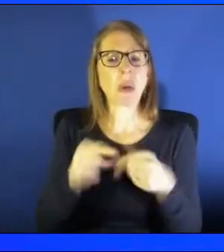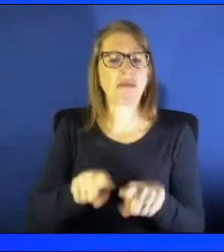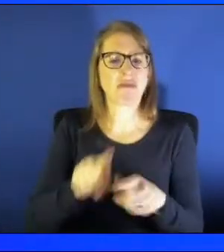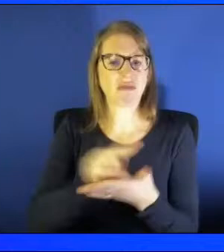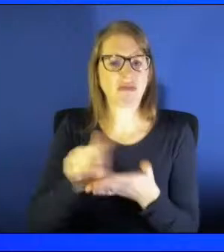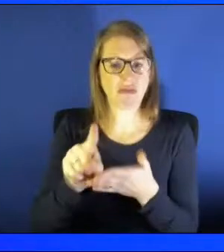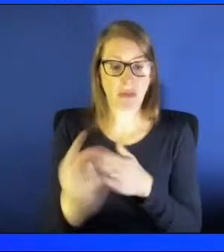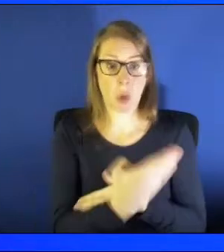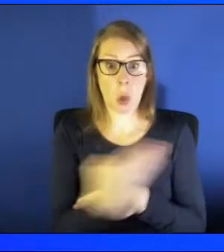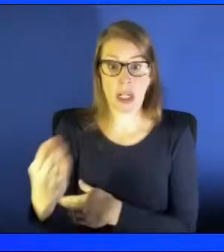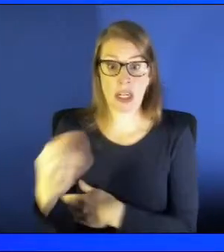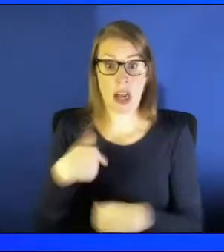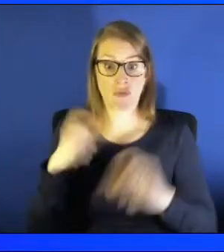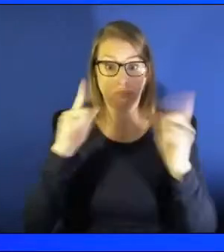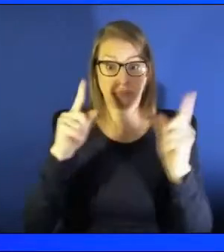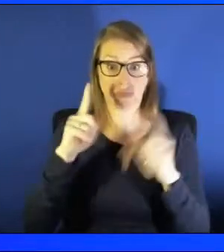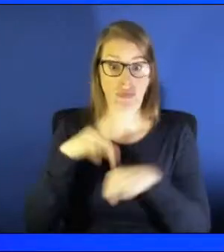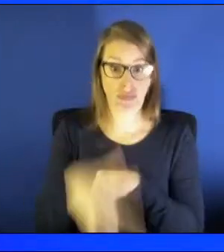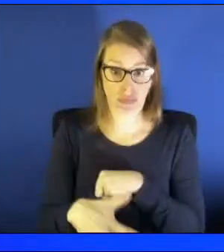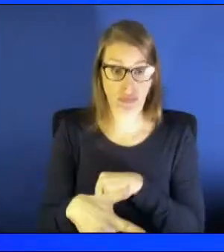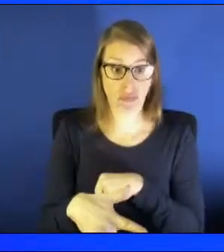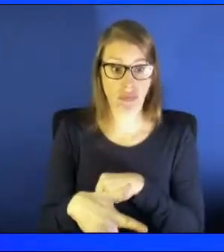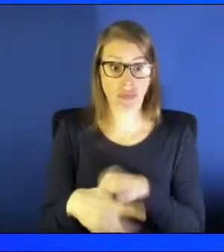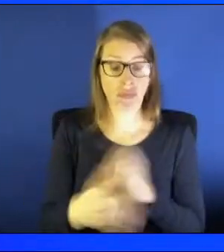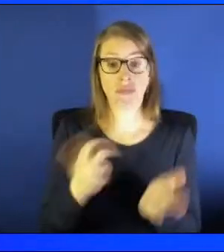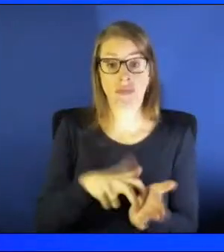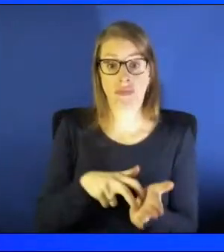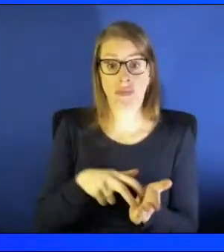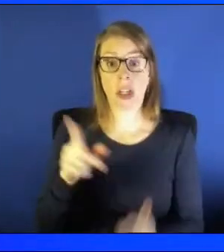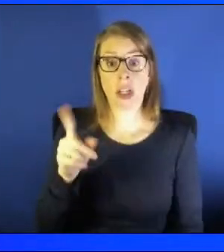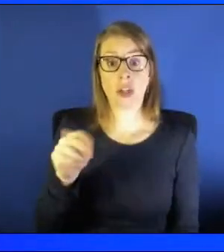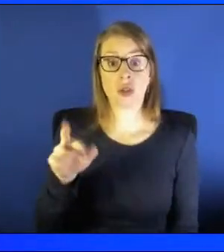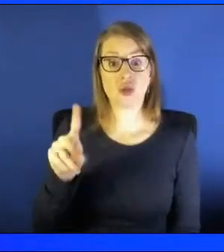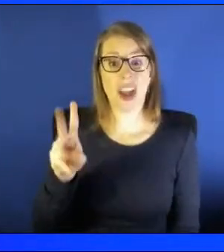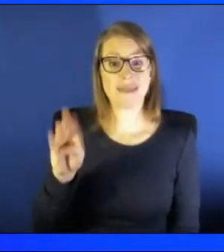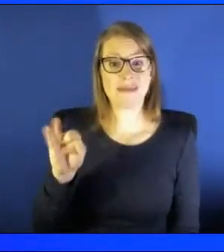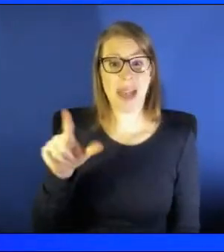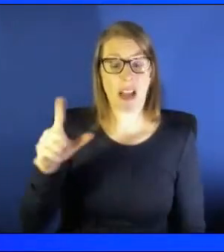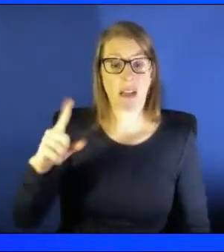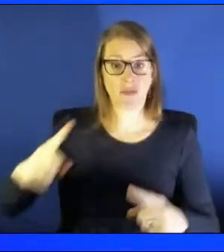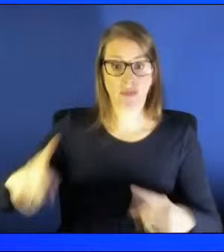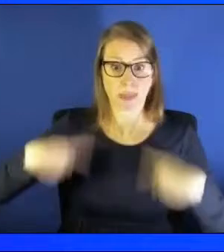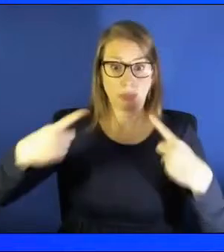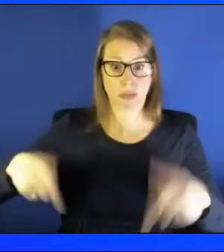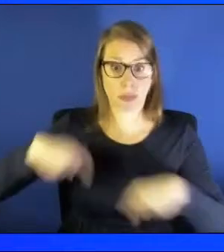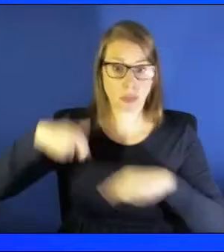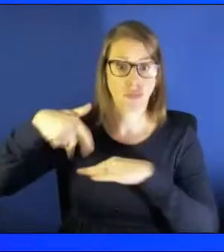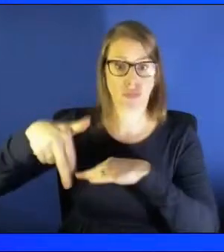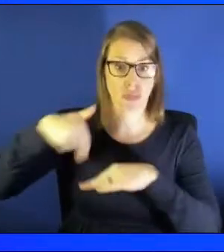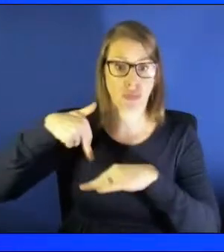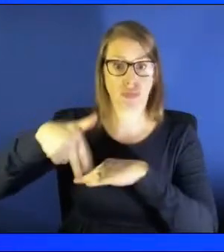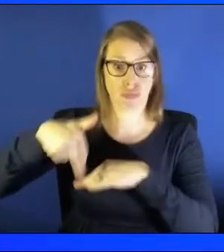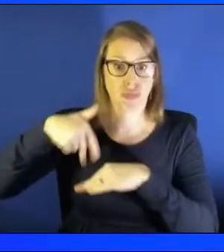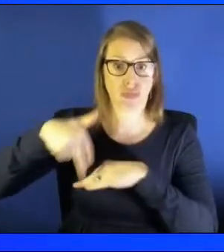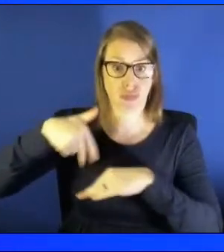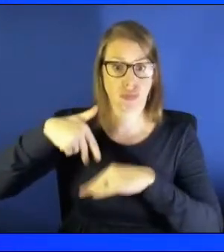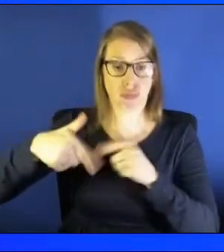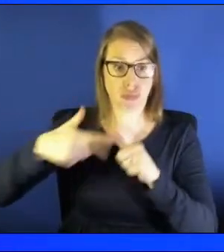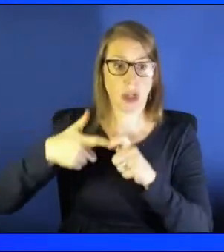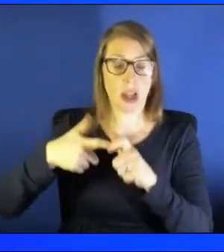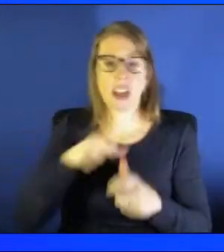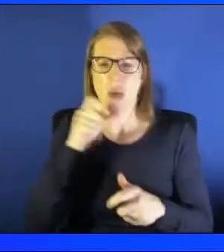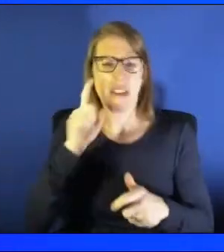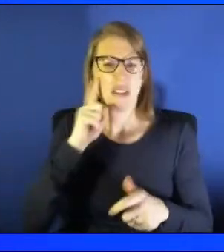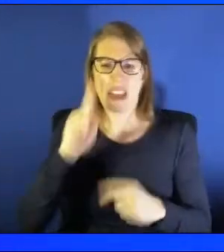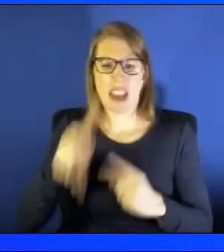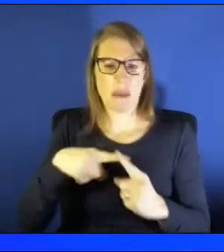get up early and I hop on my treadmill, and that makes it super easy, super quick. I don't have to think about it. My alarm goes off, put my